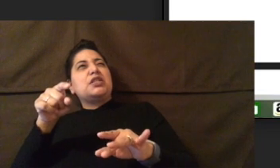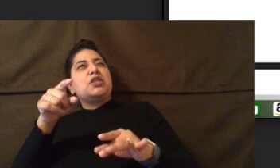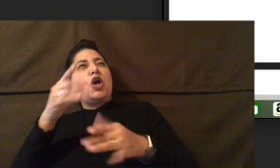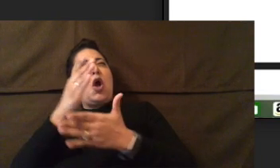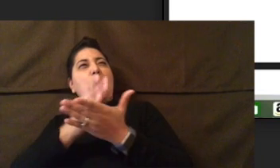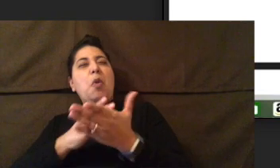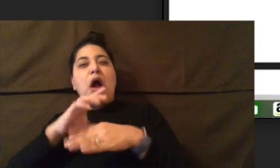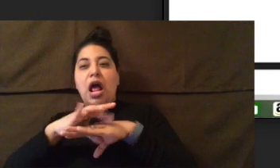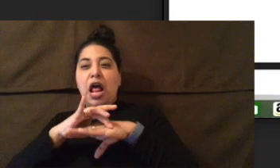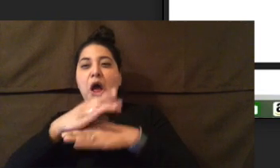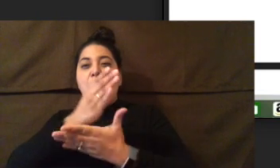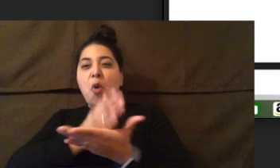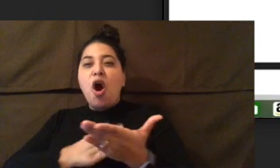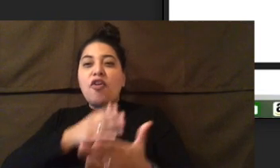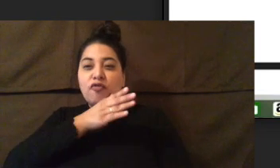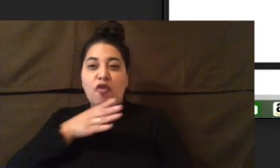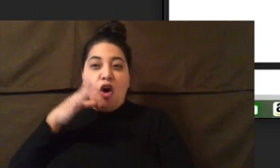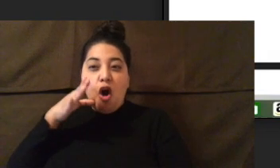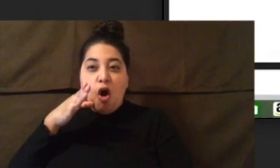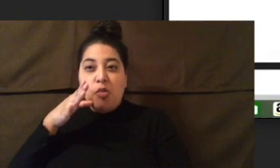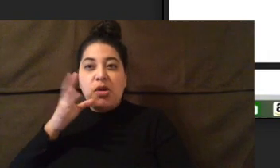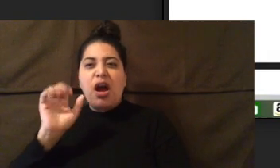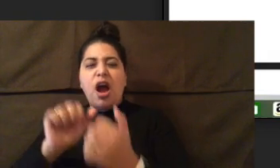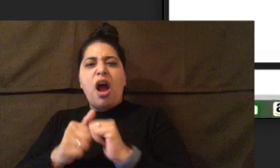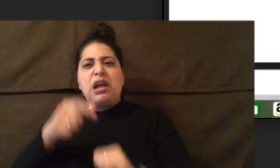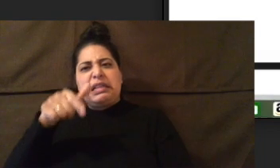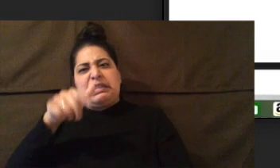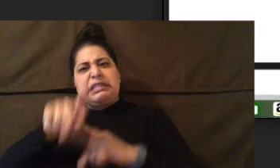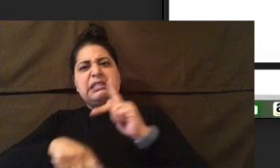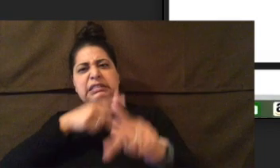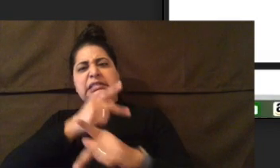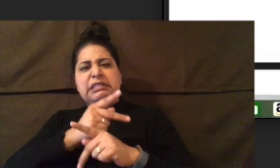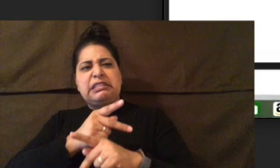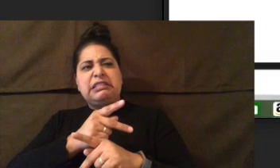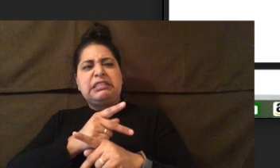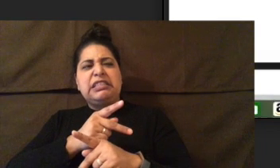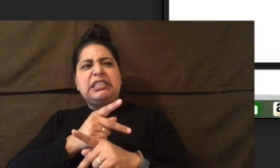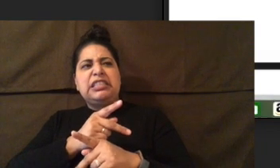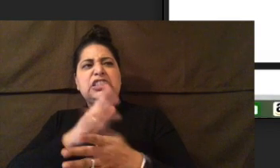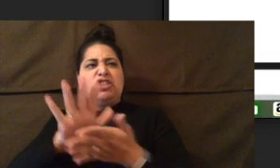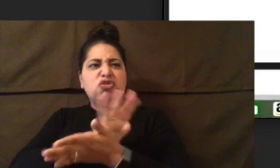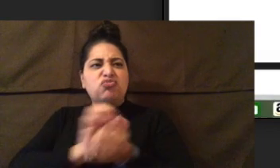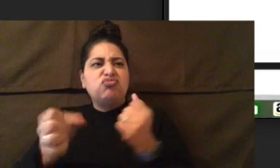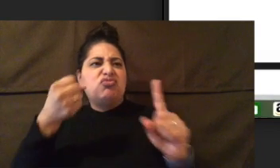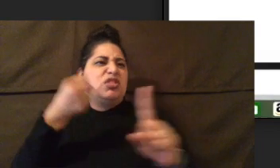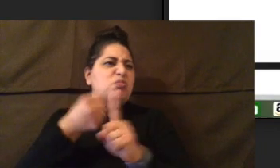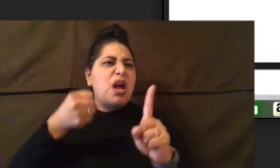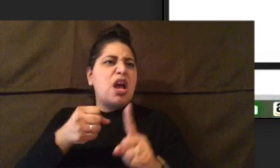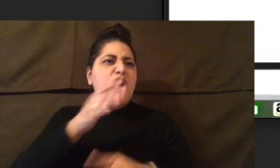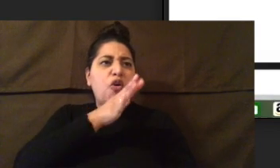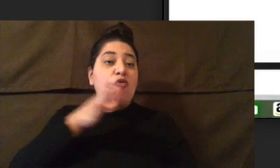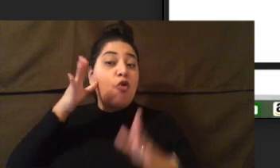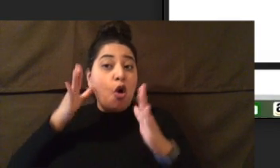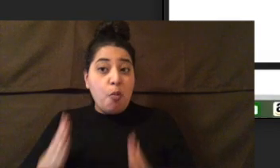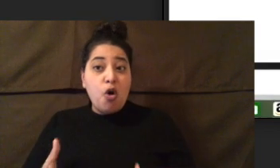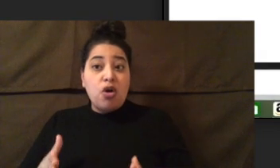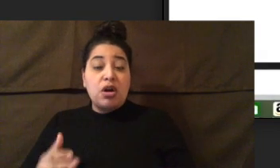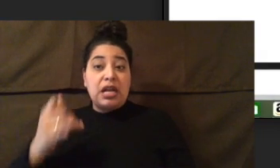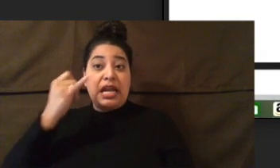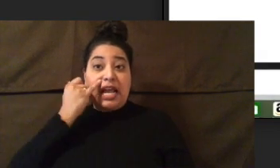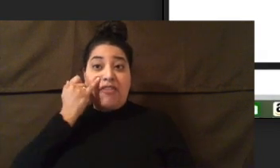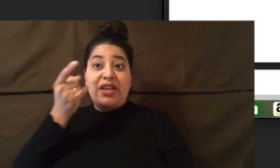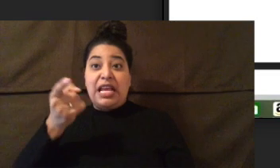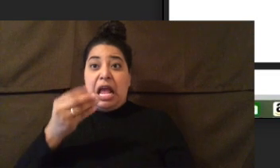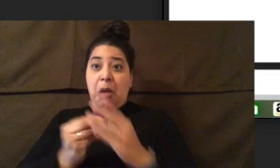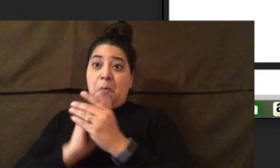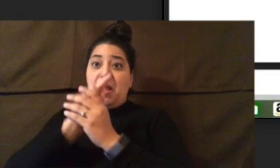land that was part of a farm. How would this type of destruction affect the farmer in this rural community? I mean, if his